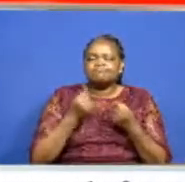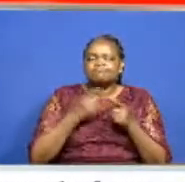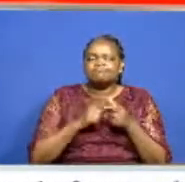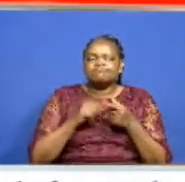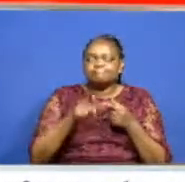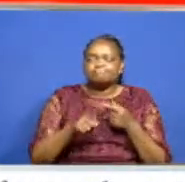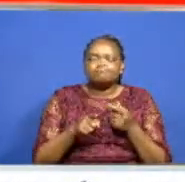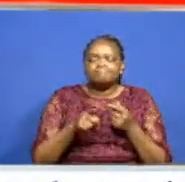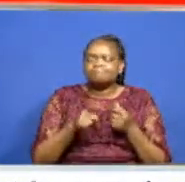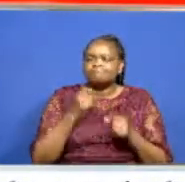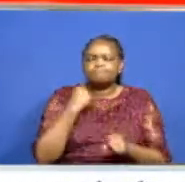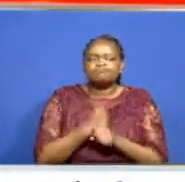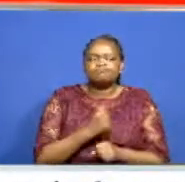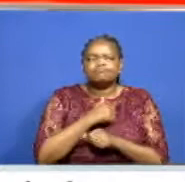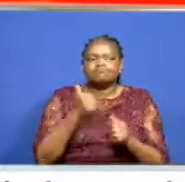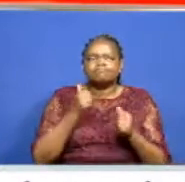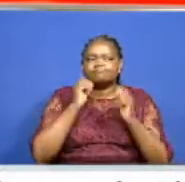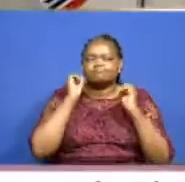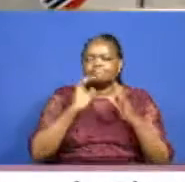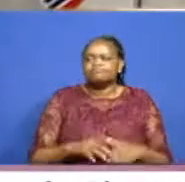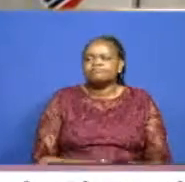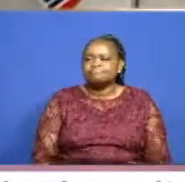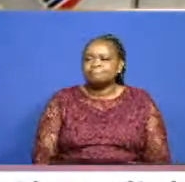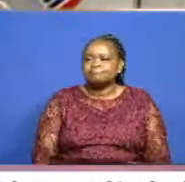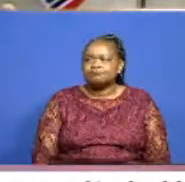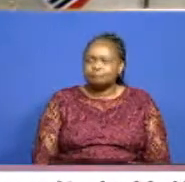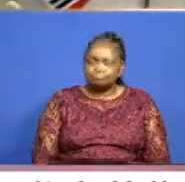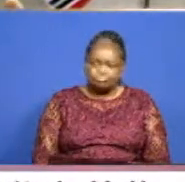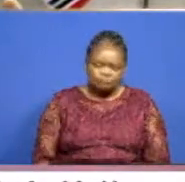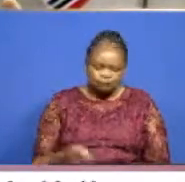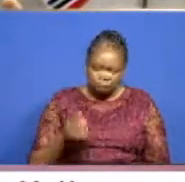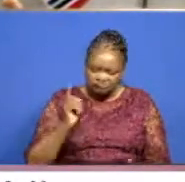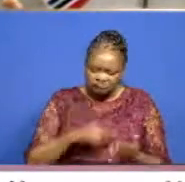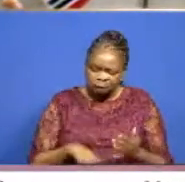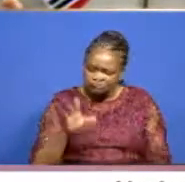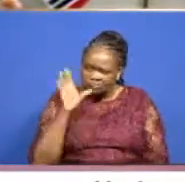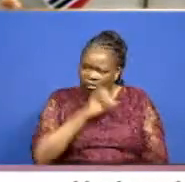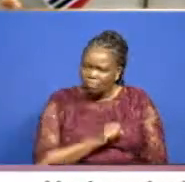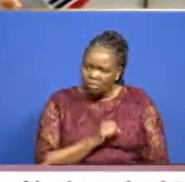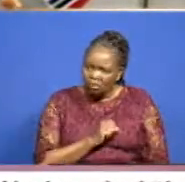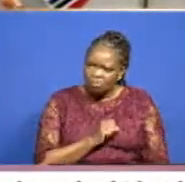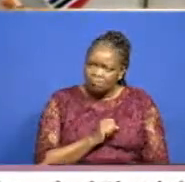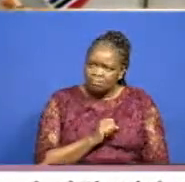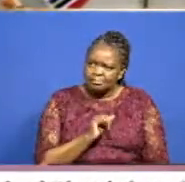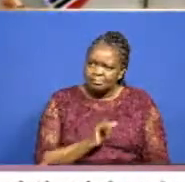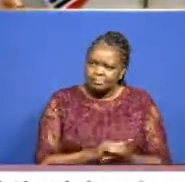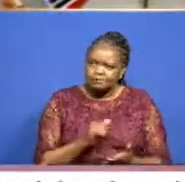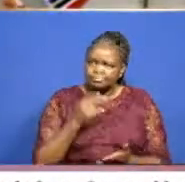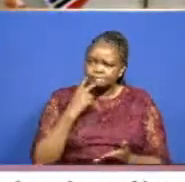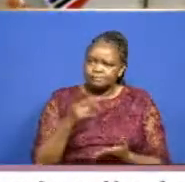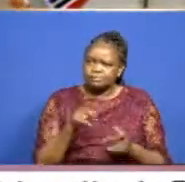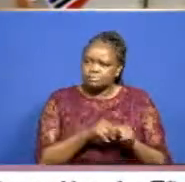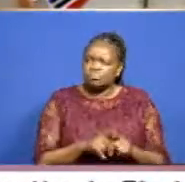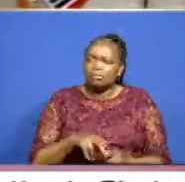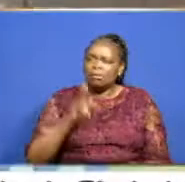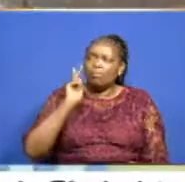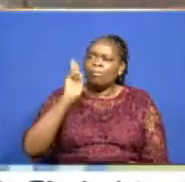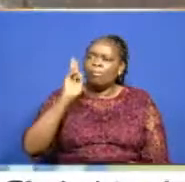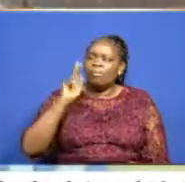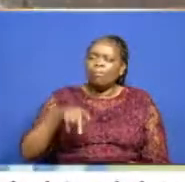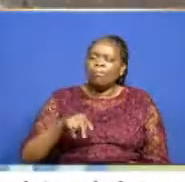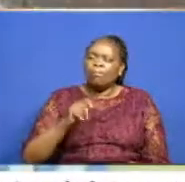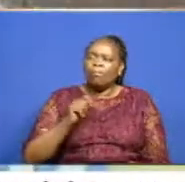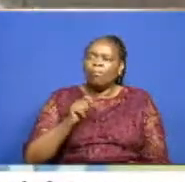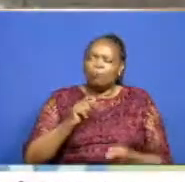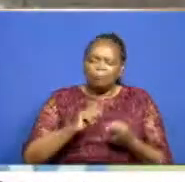very effective. What is this gap? What is this gap that you have identified as Kupet, and do you have a resolution for